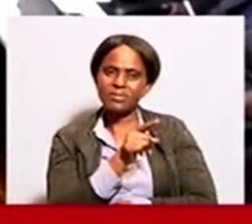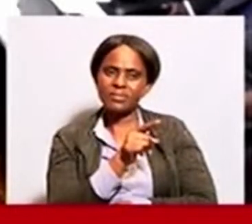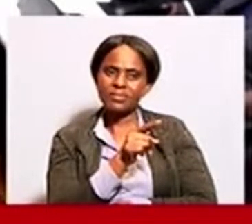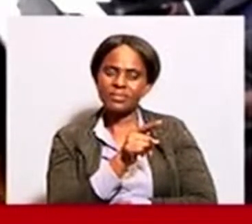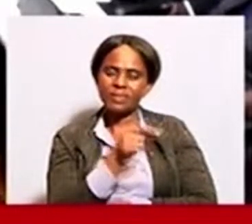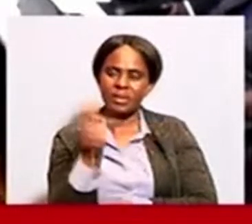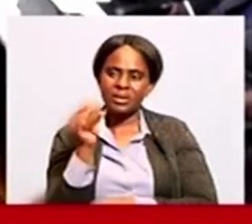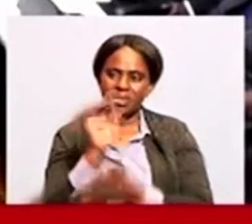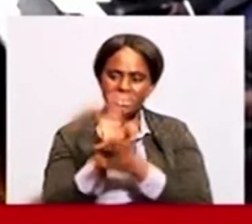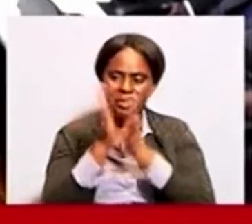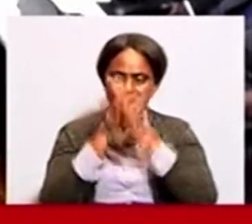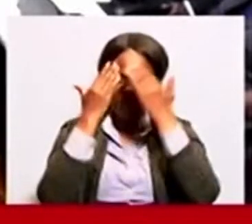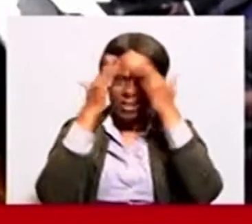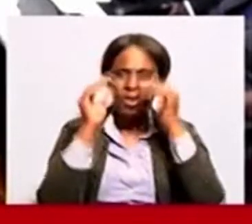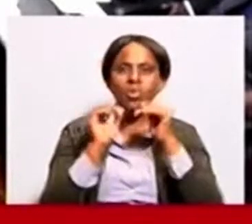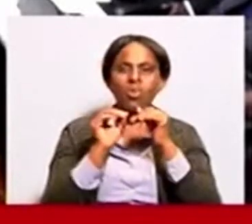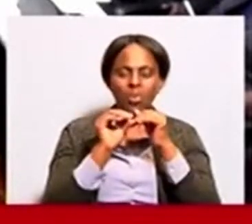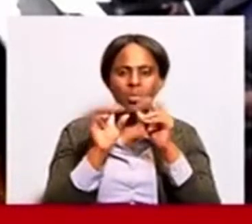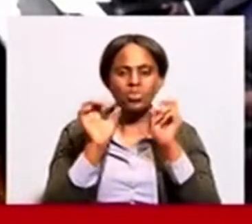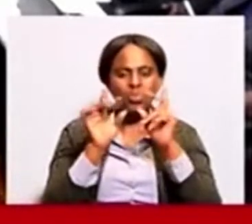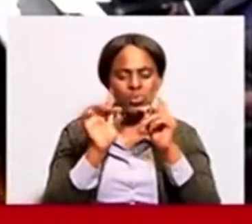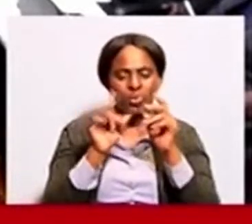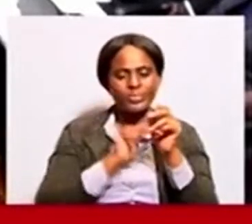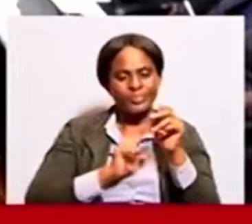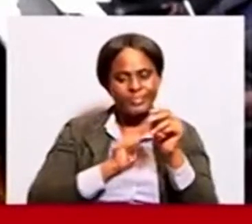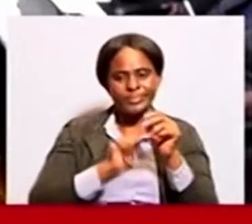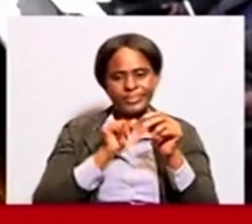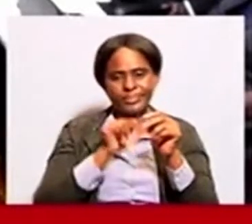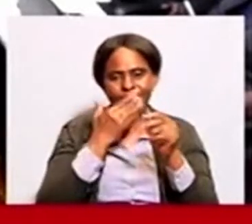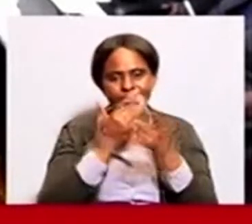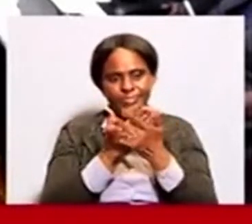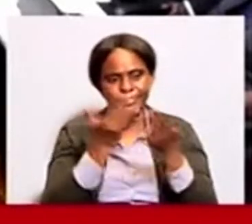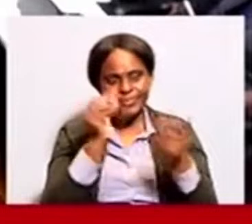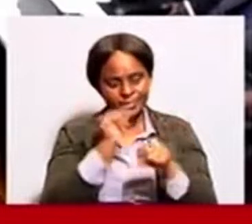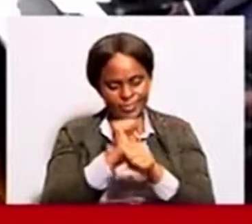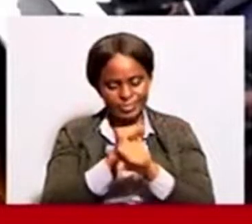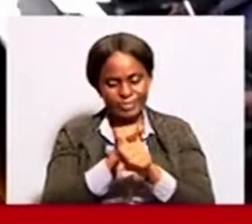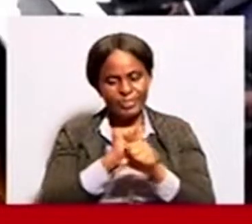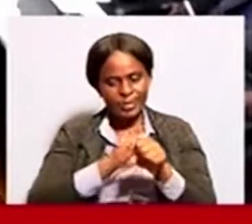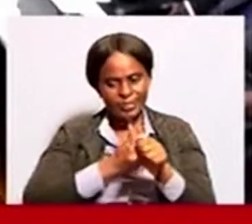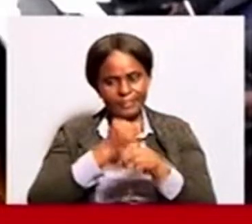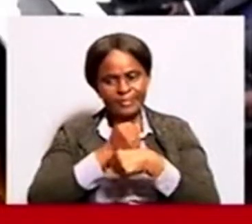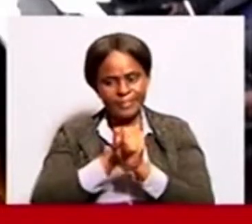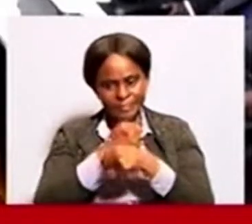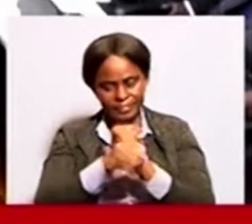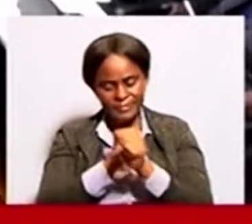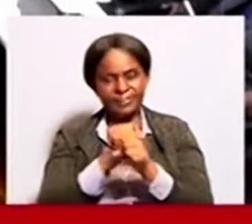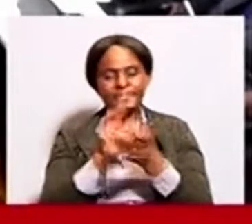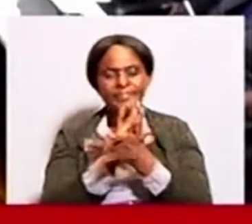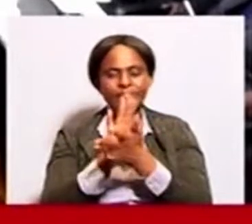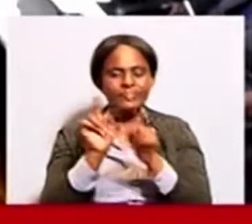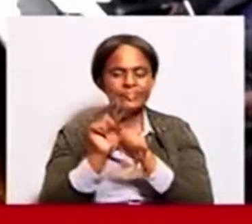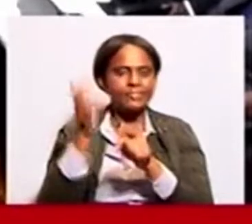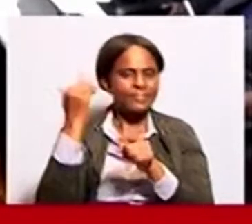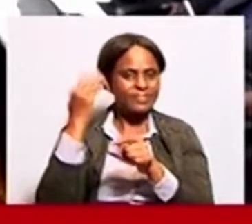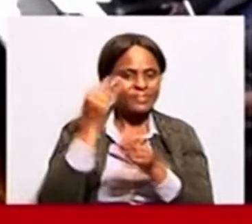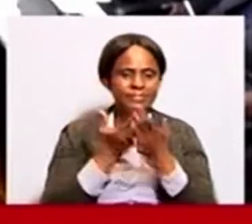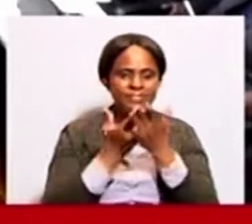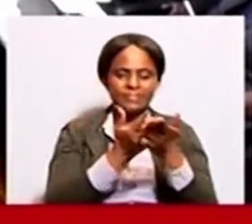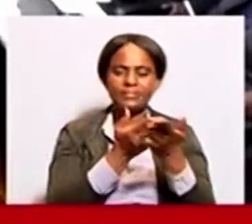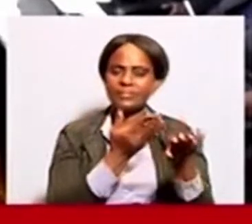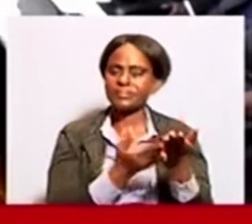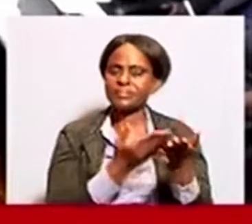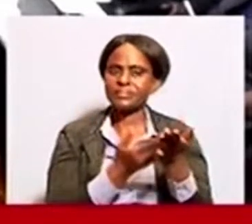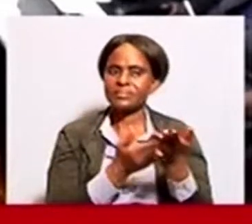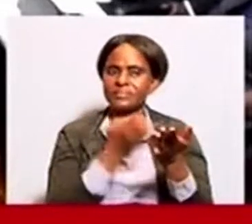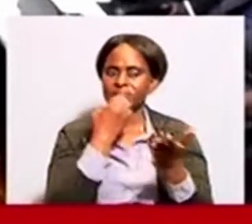you realize, oh, we didn't do a good job, then we go and make a document, backdate it, and we want to present it here